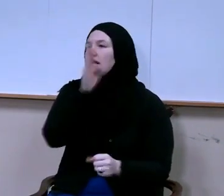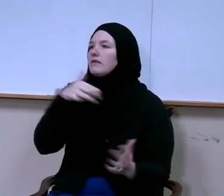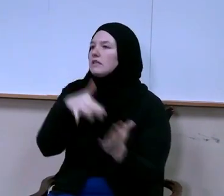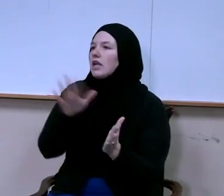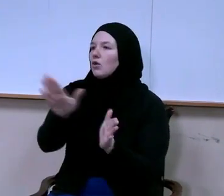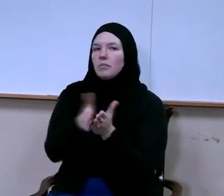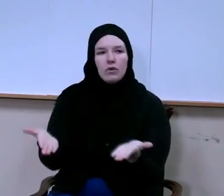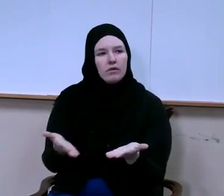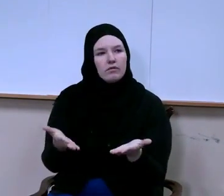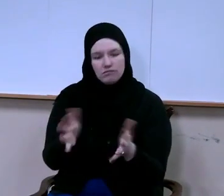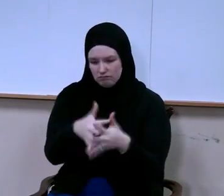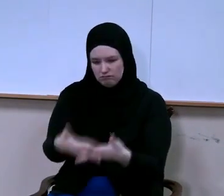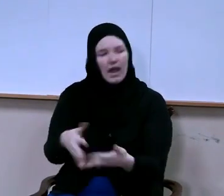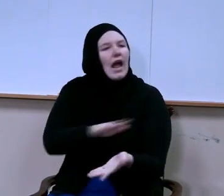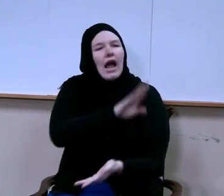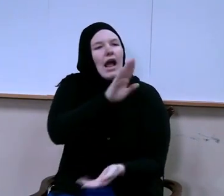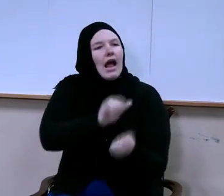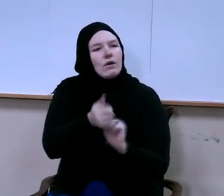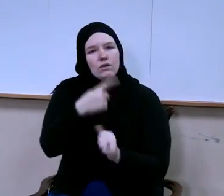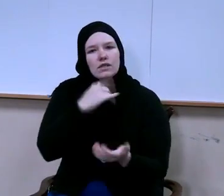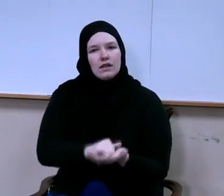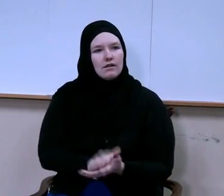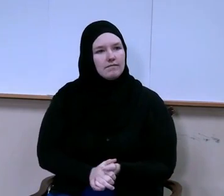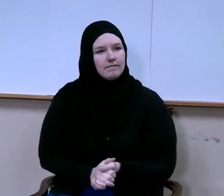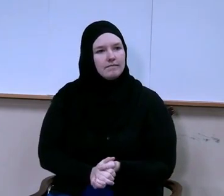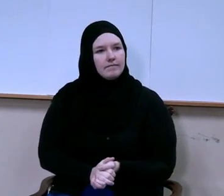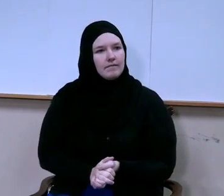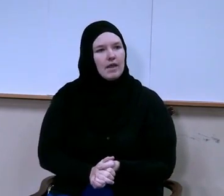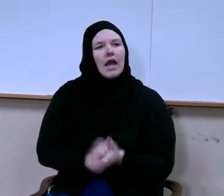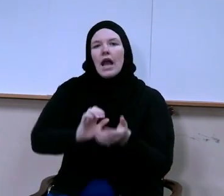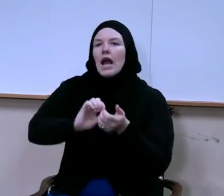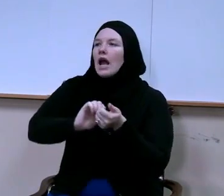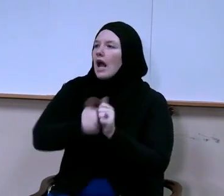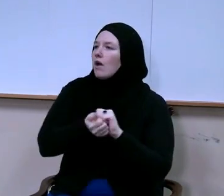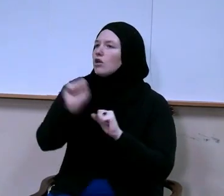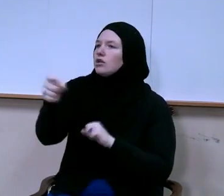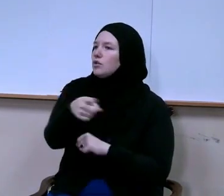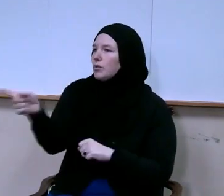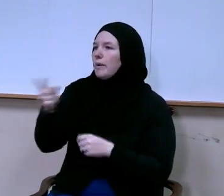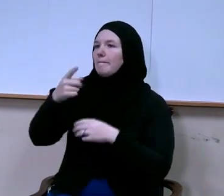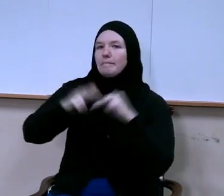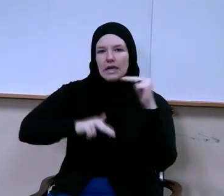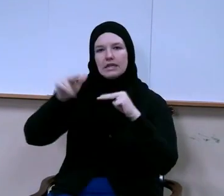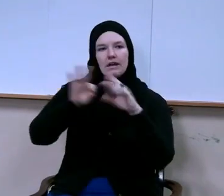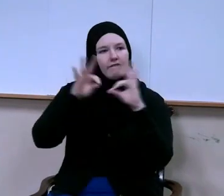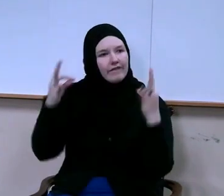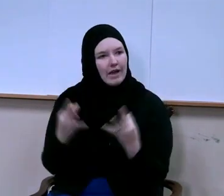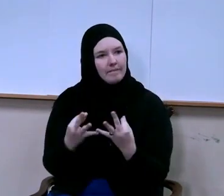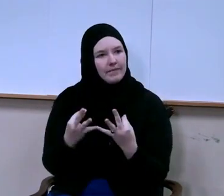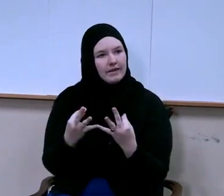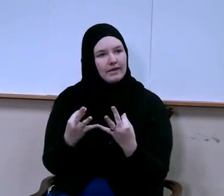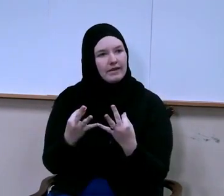are going to build our family life. So how is it that we want to actually build this